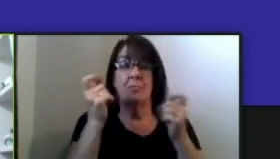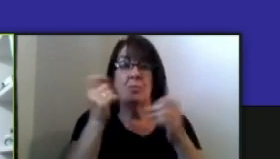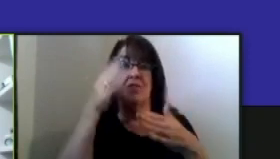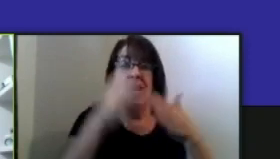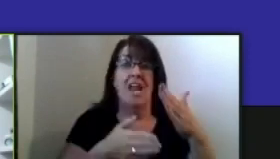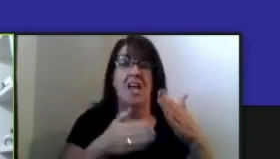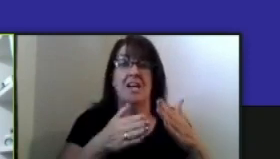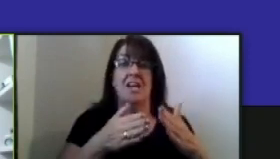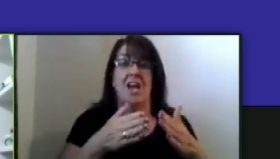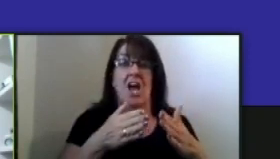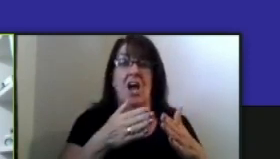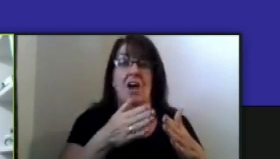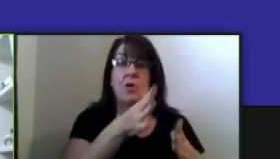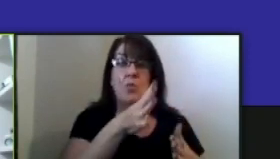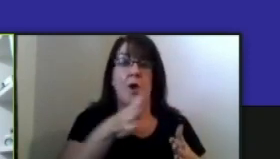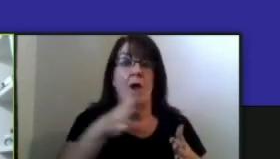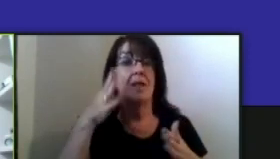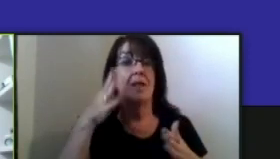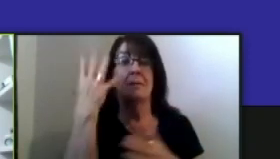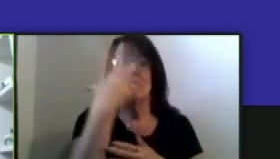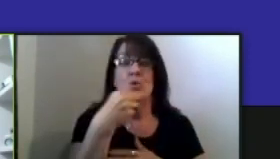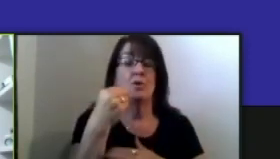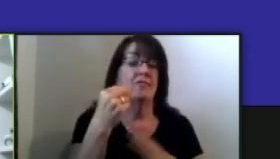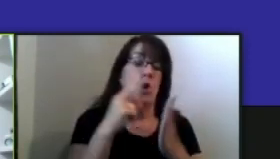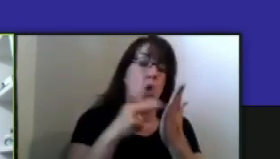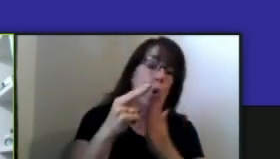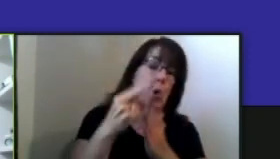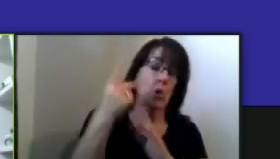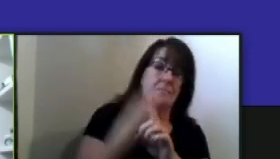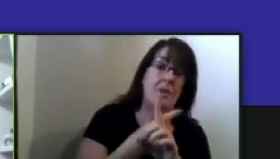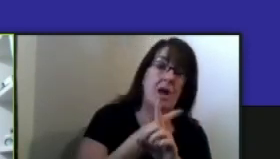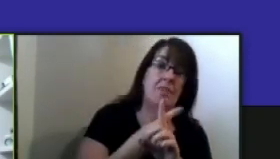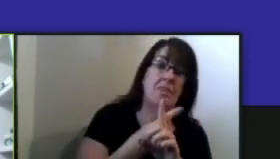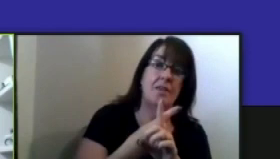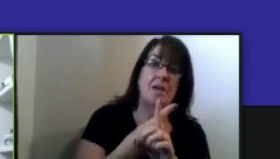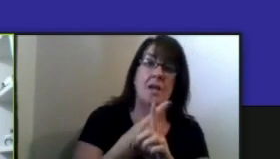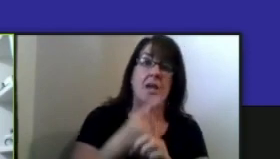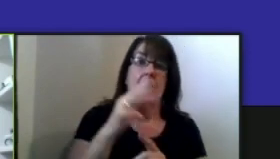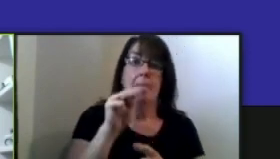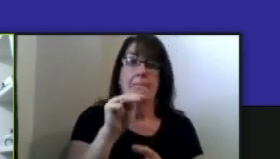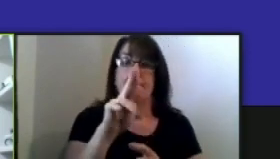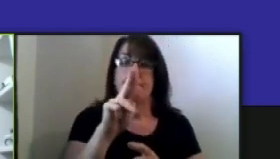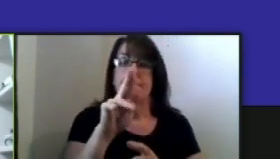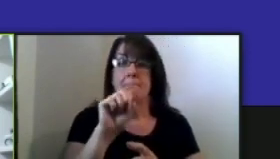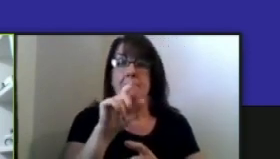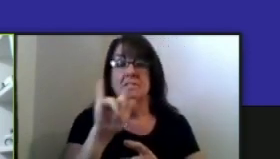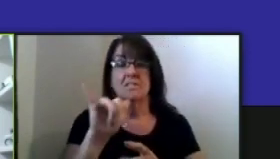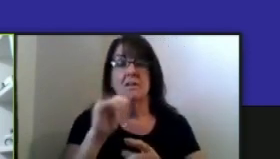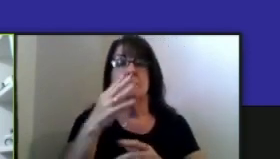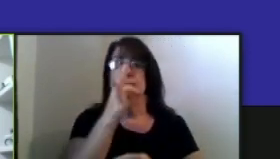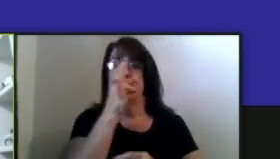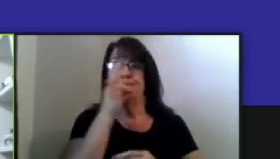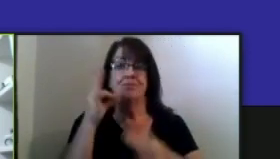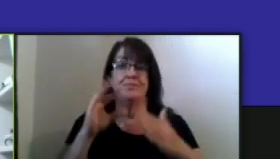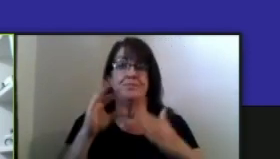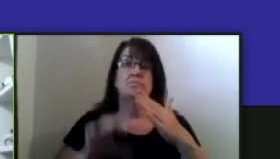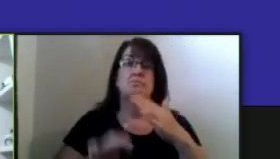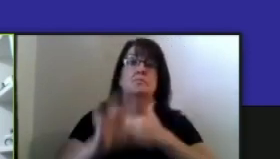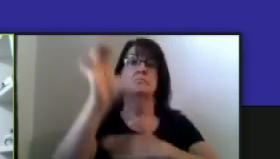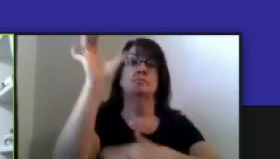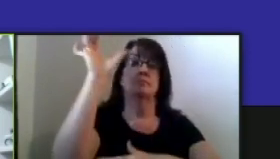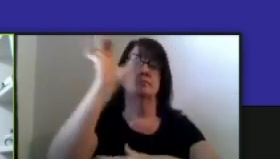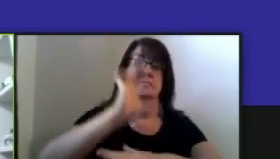Ramadan, the current beautiful holy month where Muslims all over the globe fast from dawn to dusk. And Eid